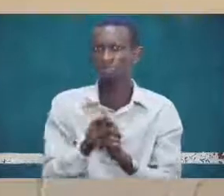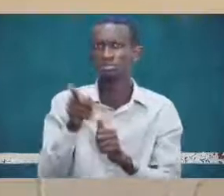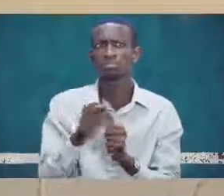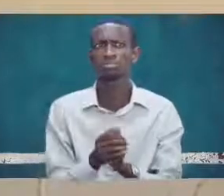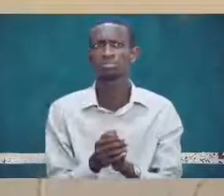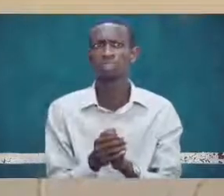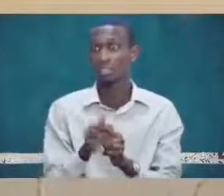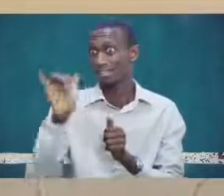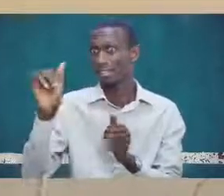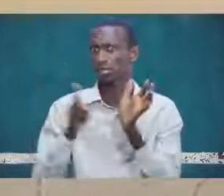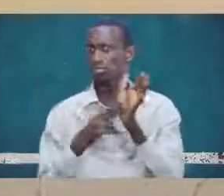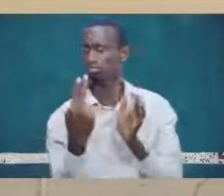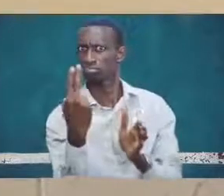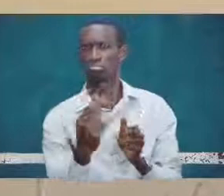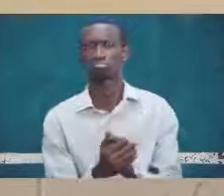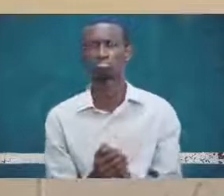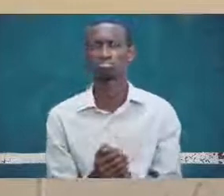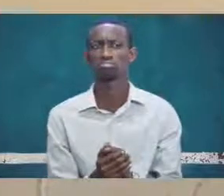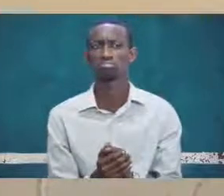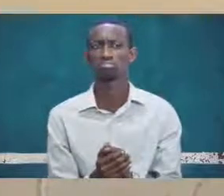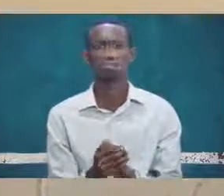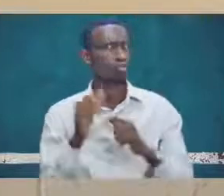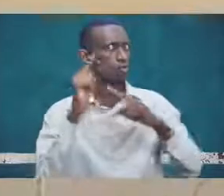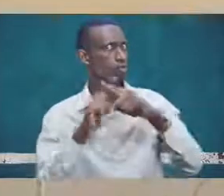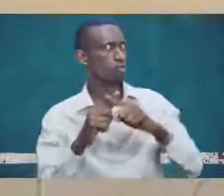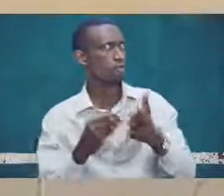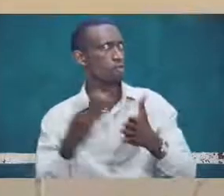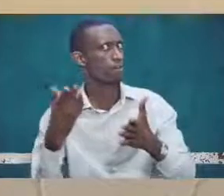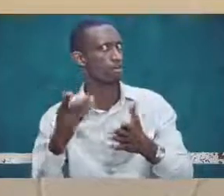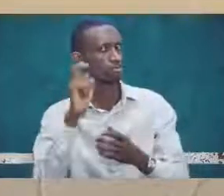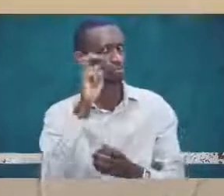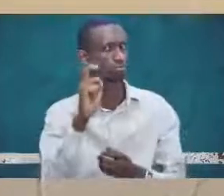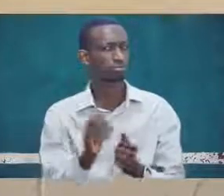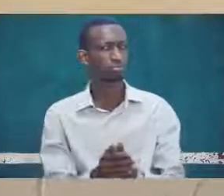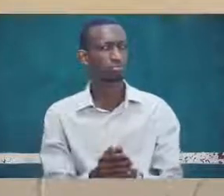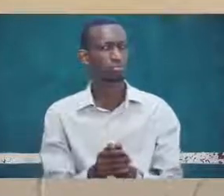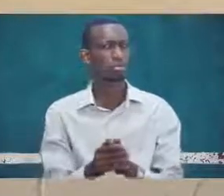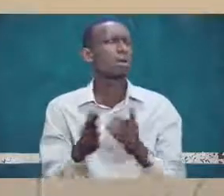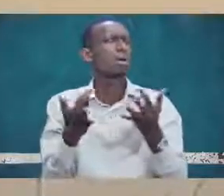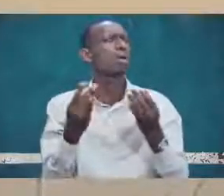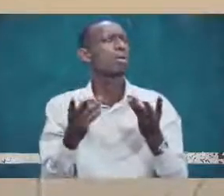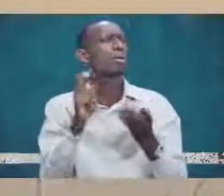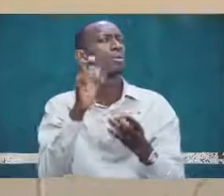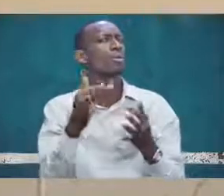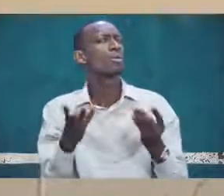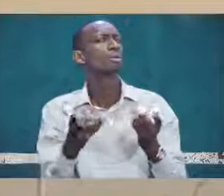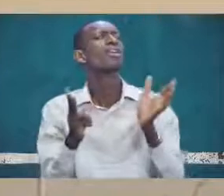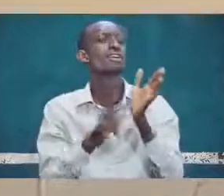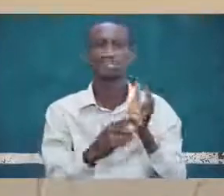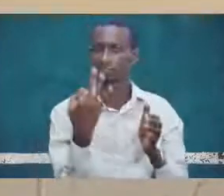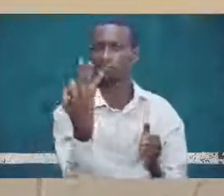2. And then times the constant, times the value of x. How is equal to the value of x? It is a